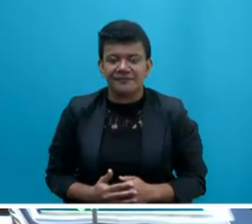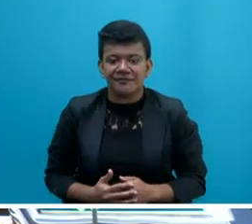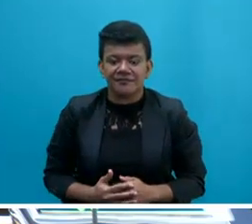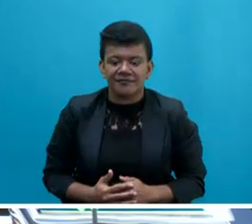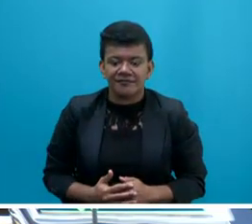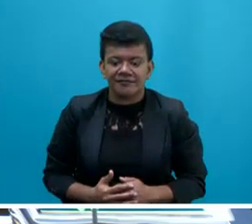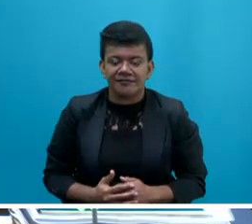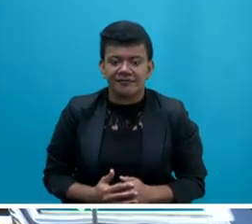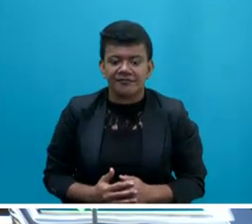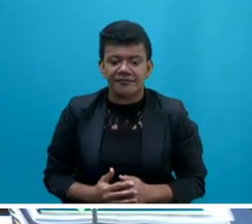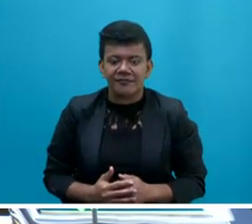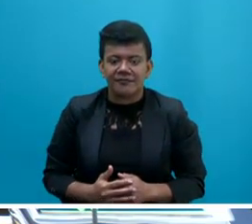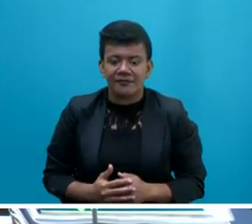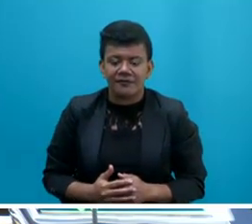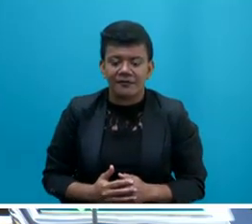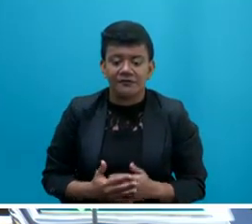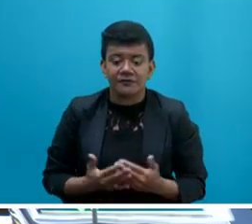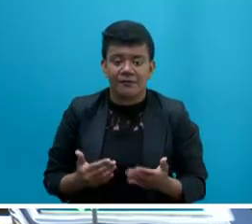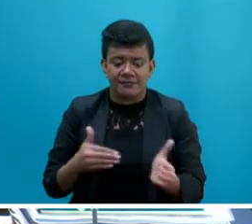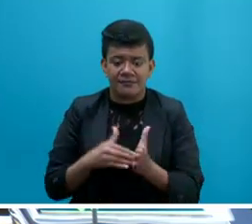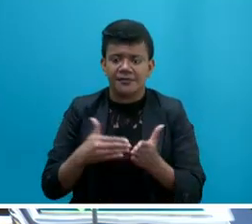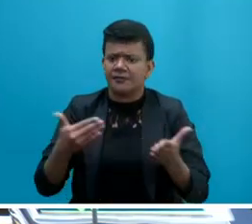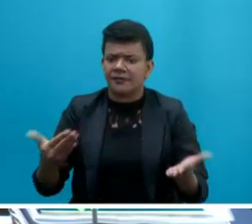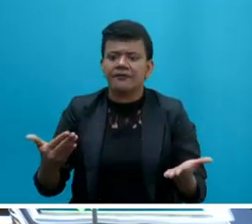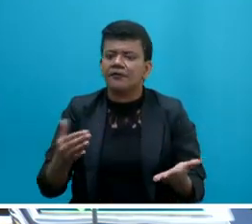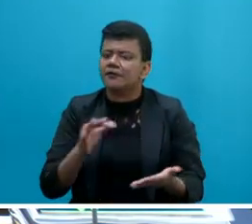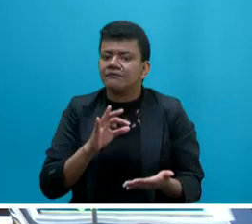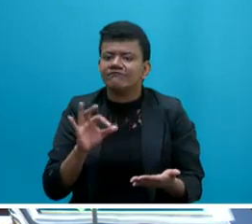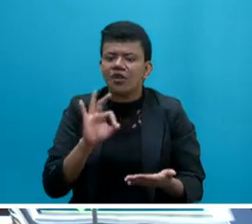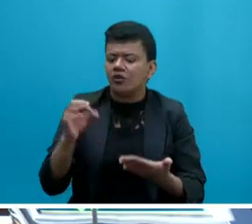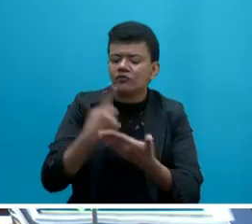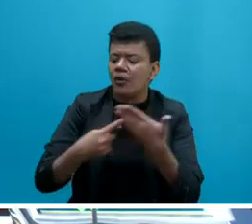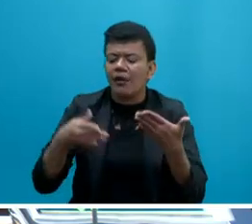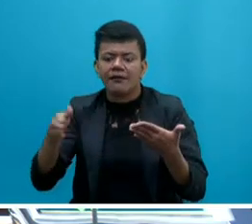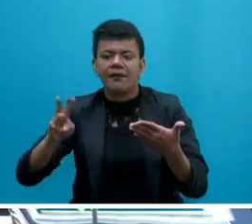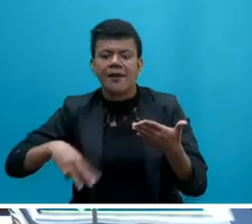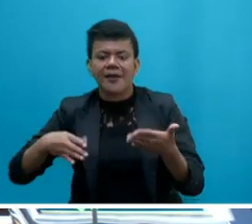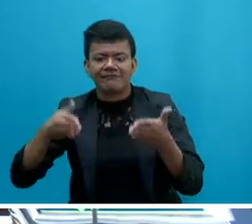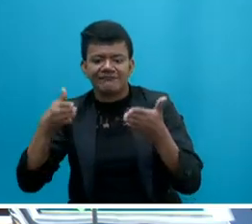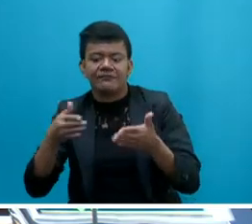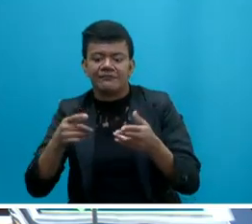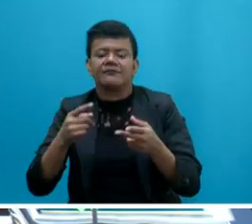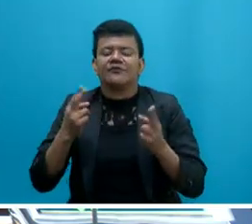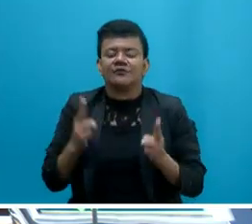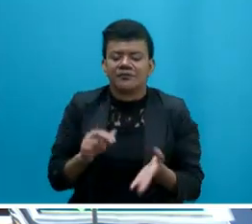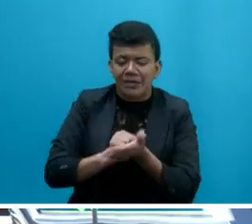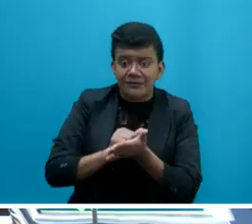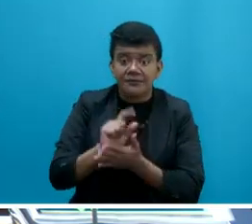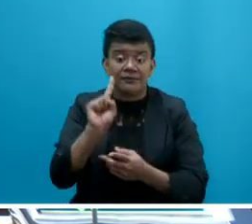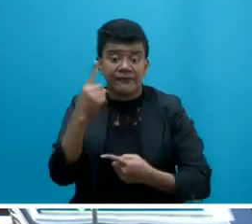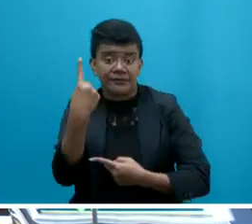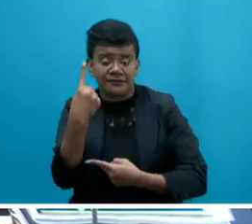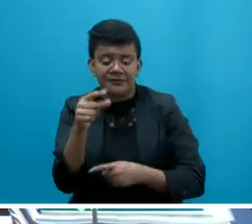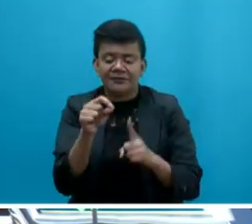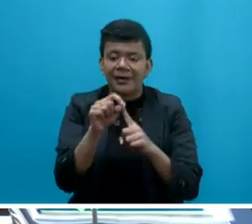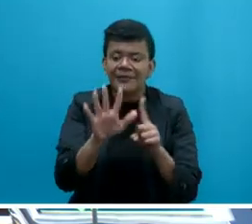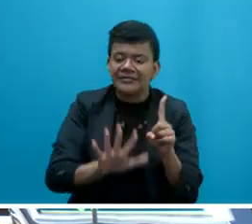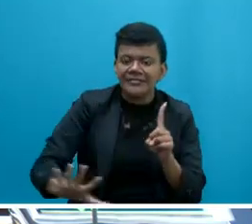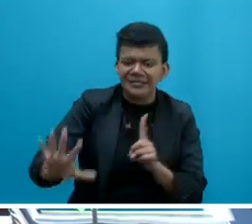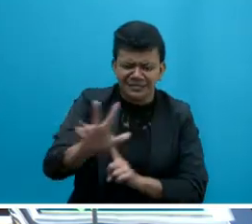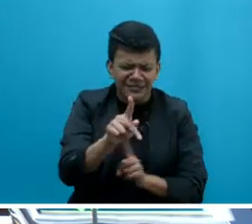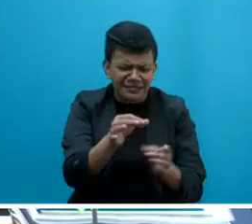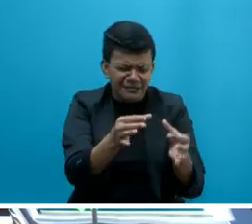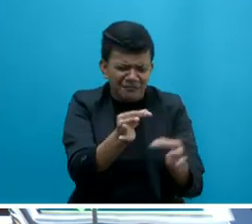we have not just become members of the Human Rights Council, the first Pacific small island developing state to do